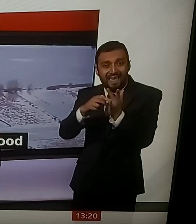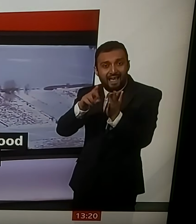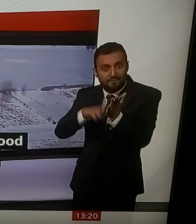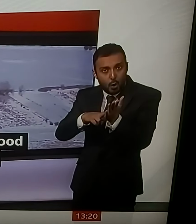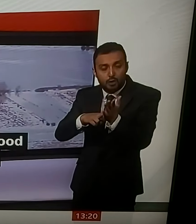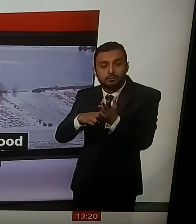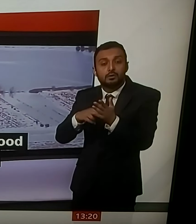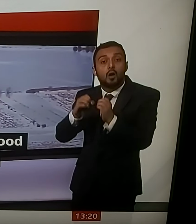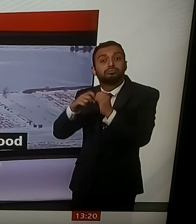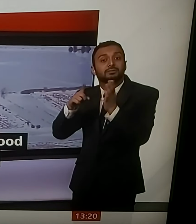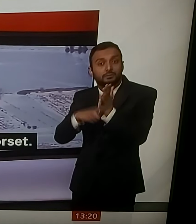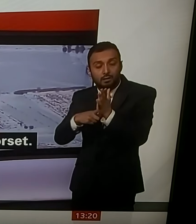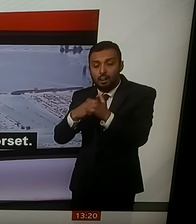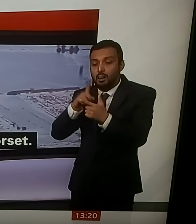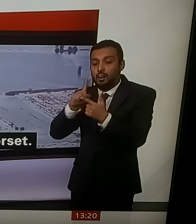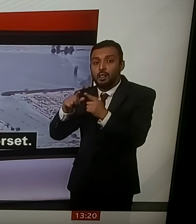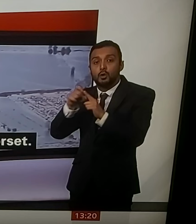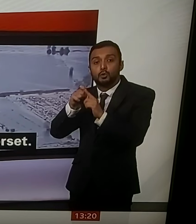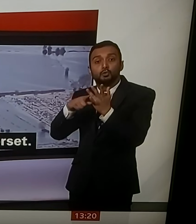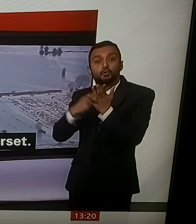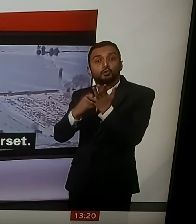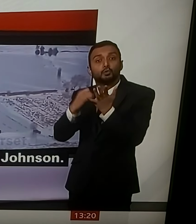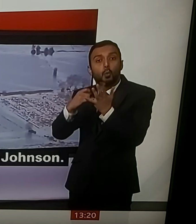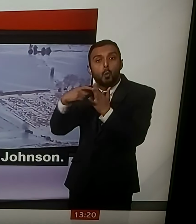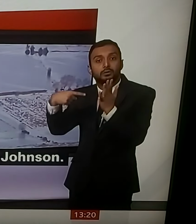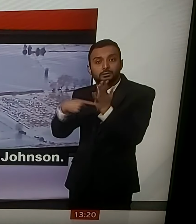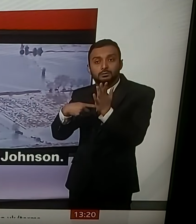water levels in Dorset.